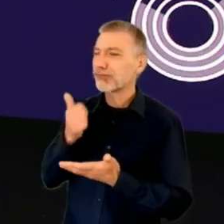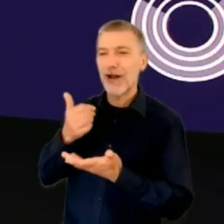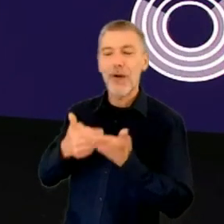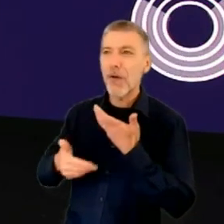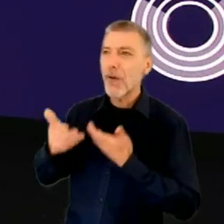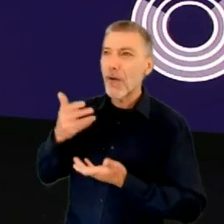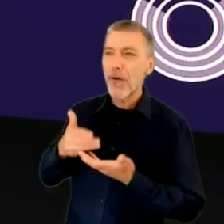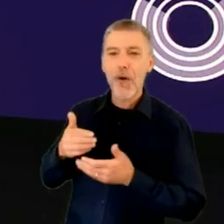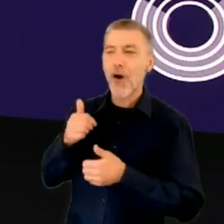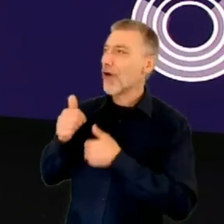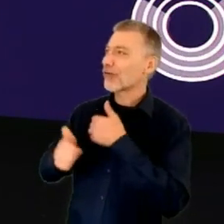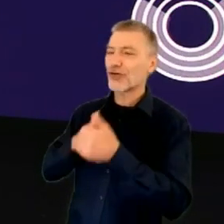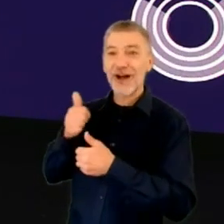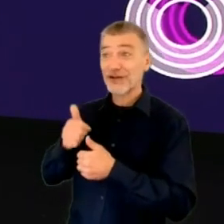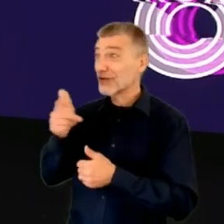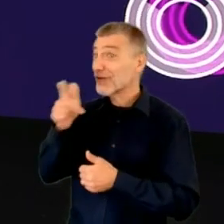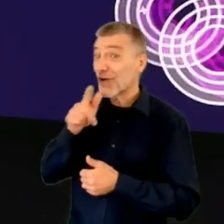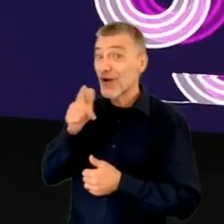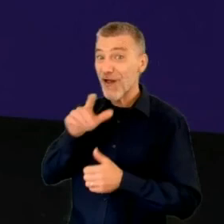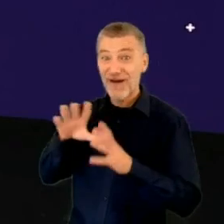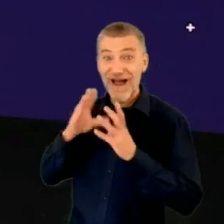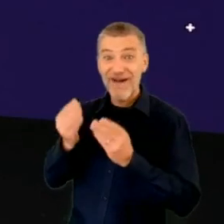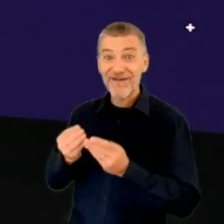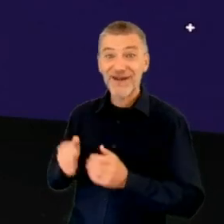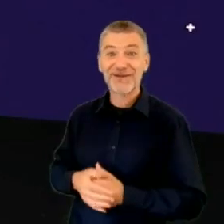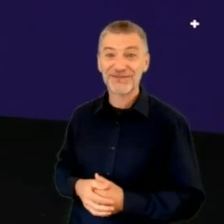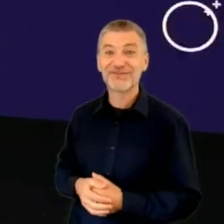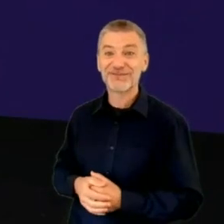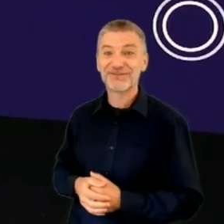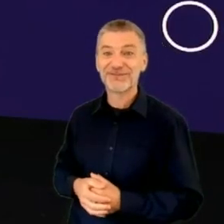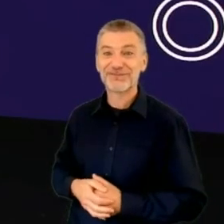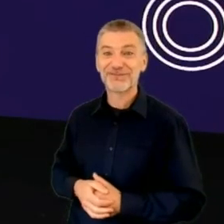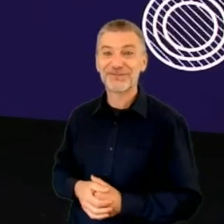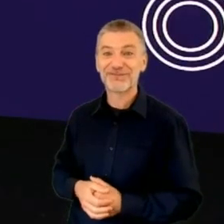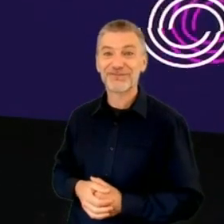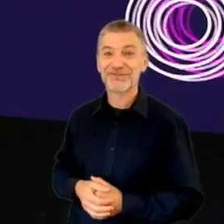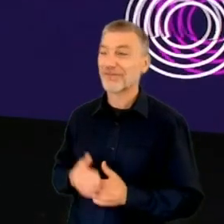congratulations and good luck with everything you guys are doing at Rolls-Royce. Thank you. Thank you.